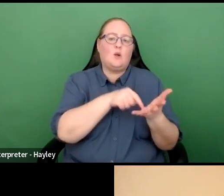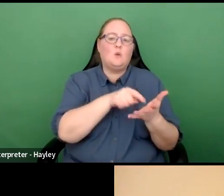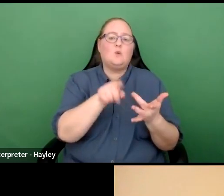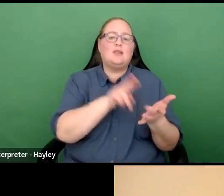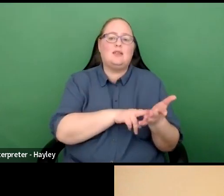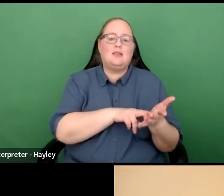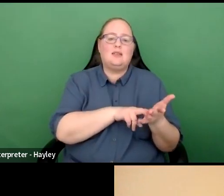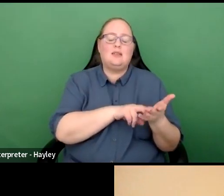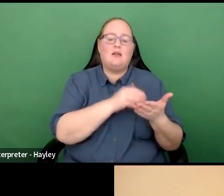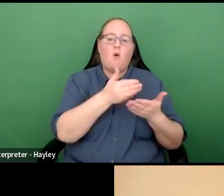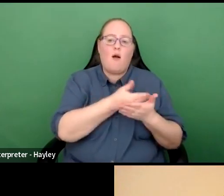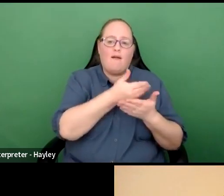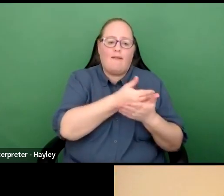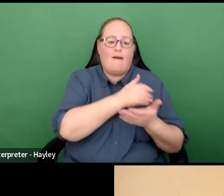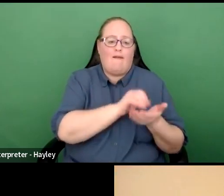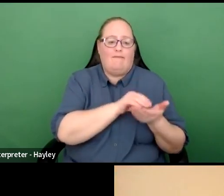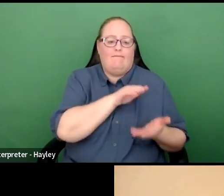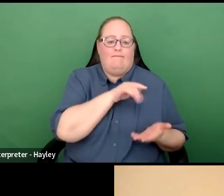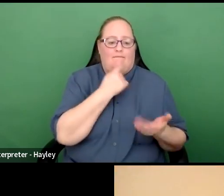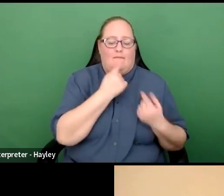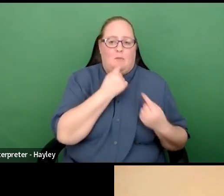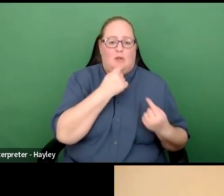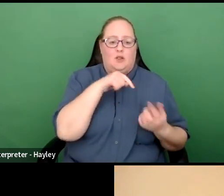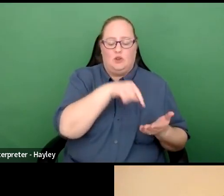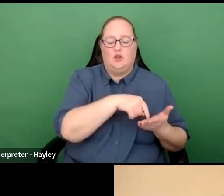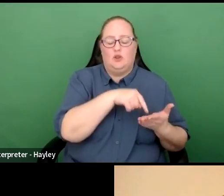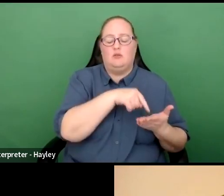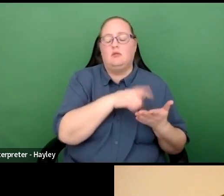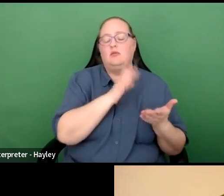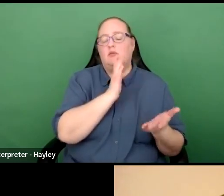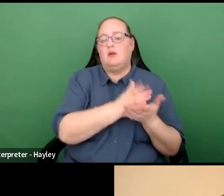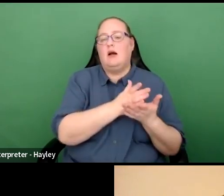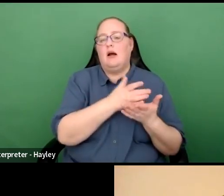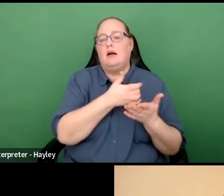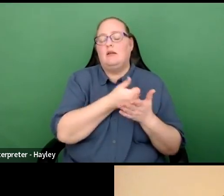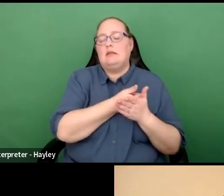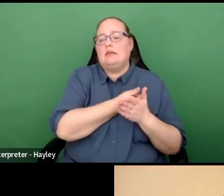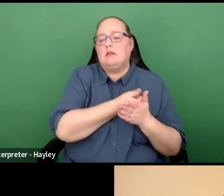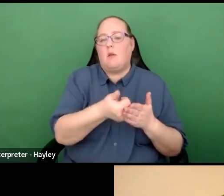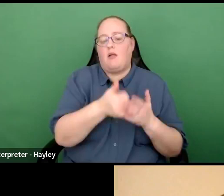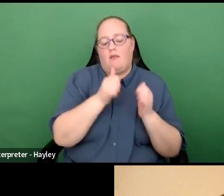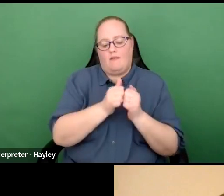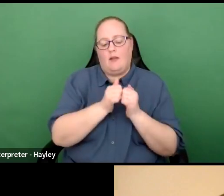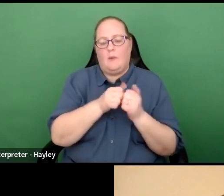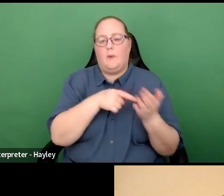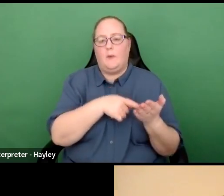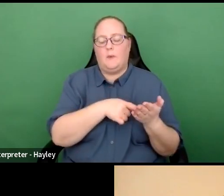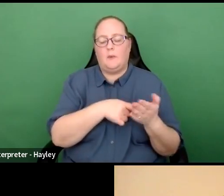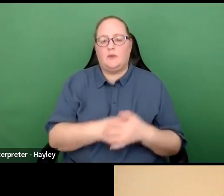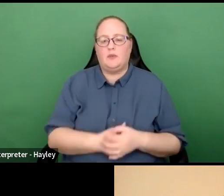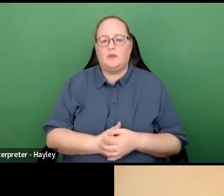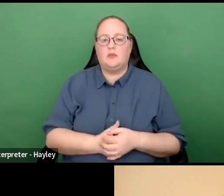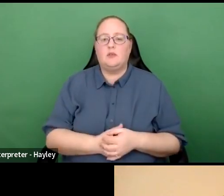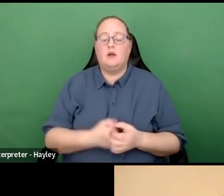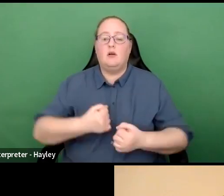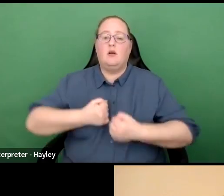much typifies what the values were of this particular religious group. My own ancestors are Molokans, the so-called